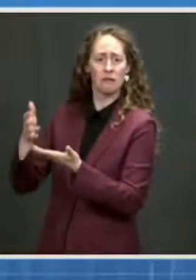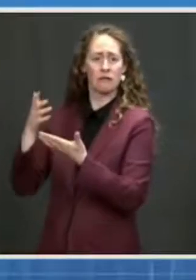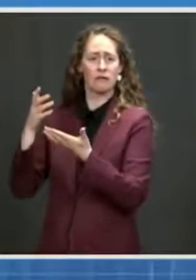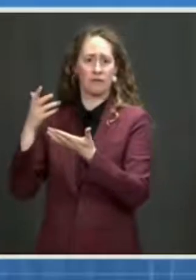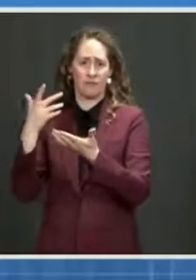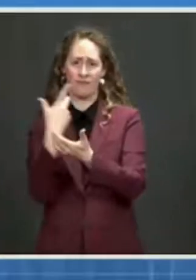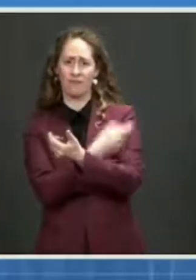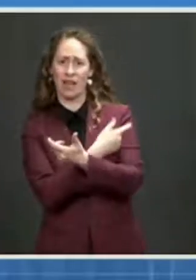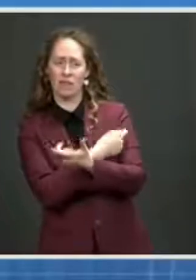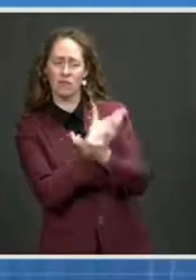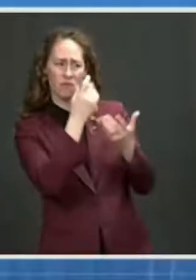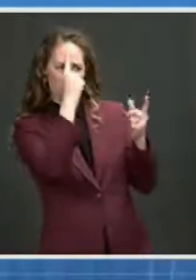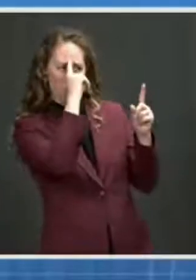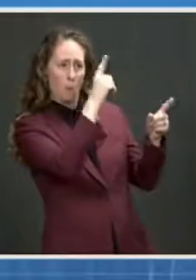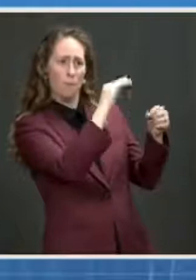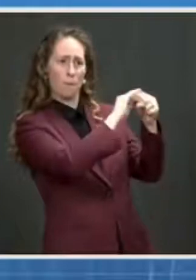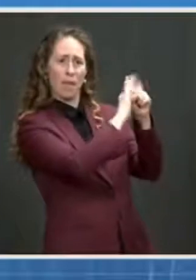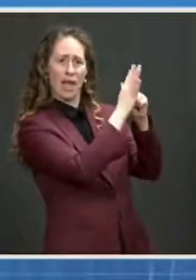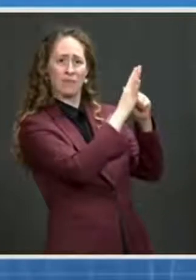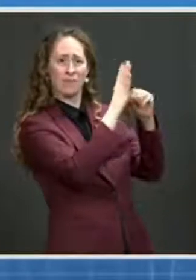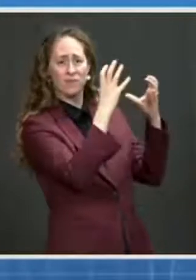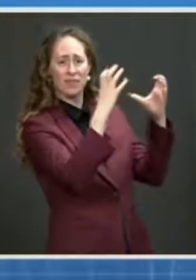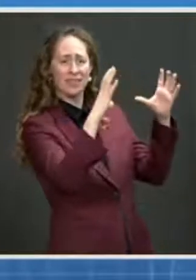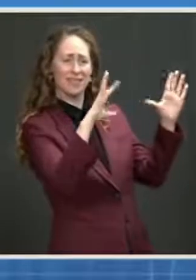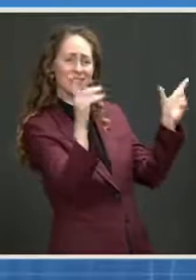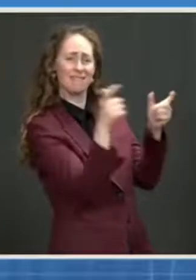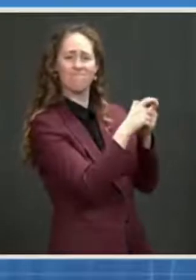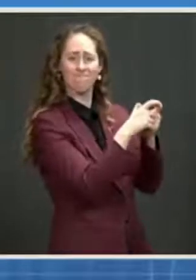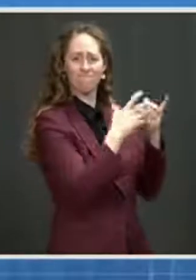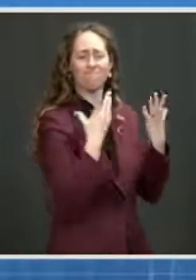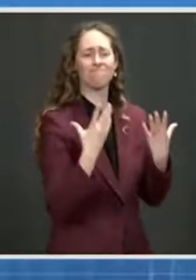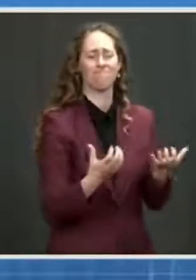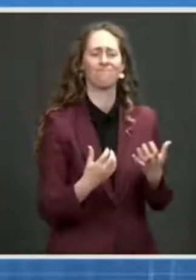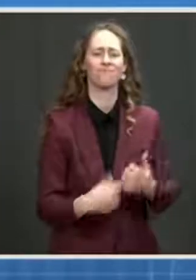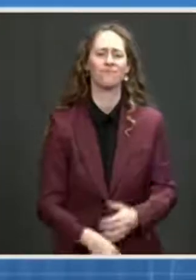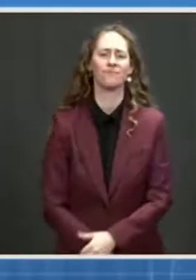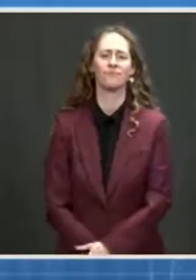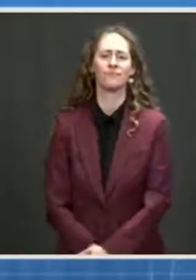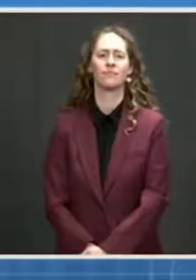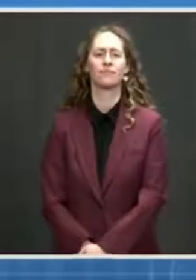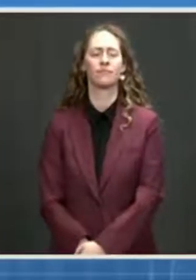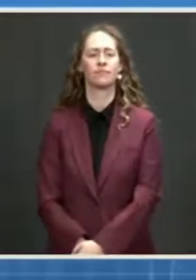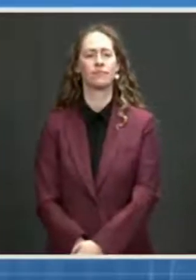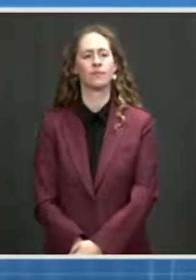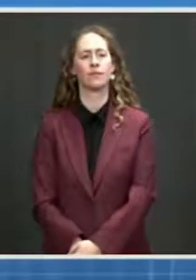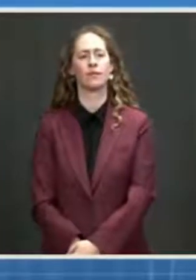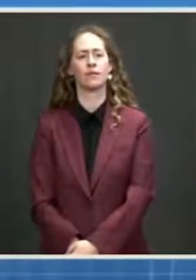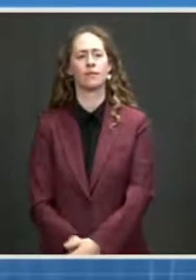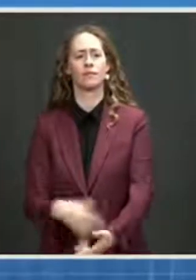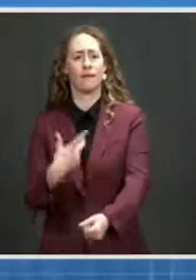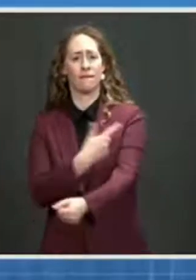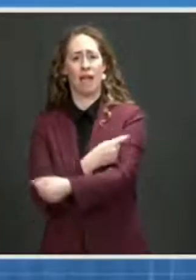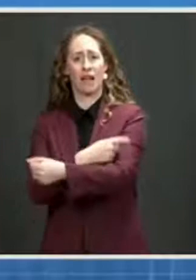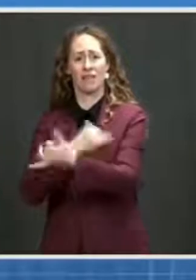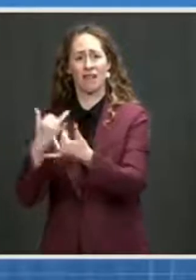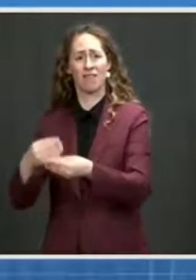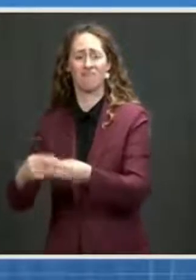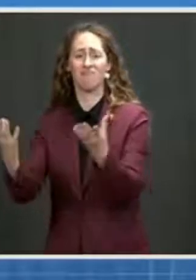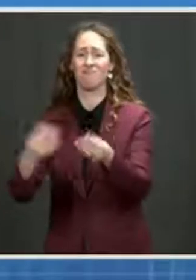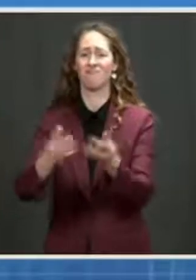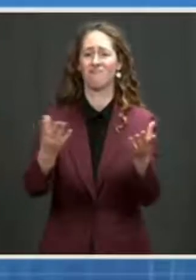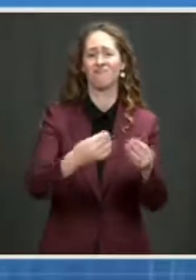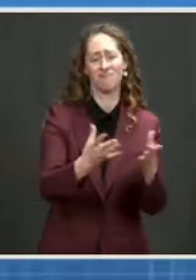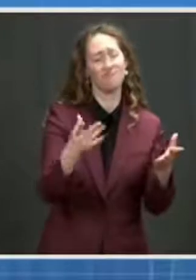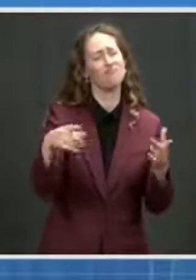very significant threat. And as we've seen, the vaccines that have been distributed have done their jobs as they